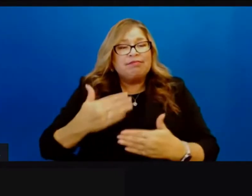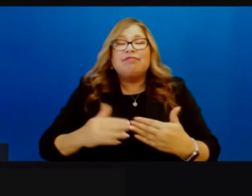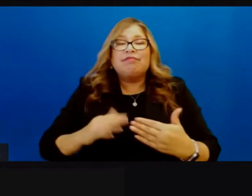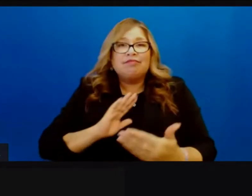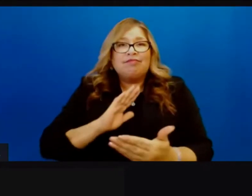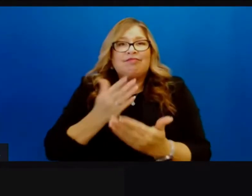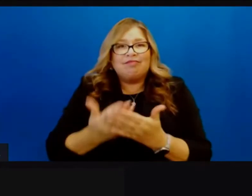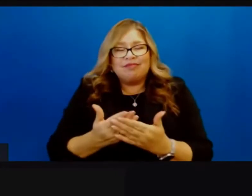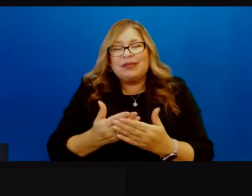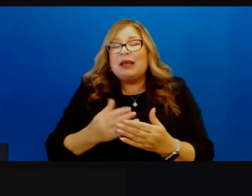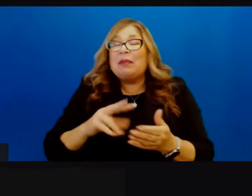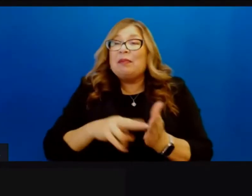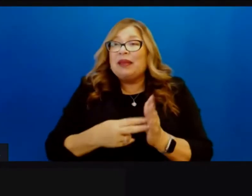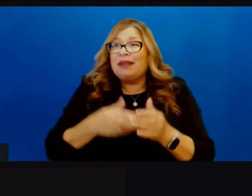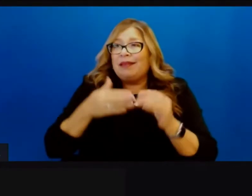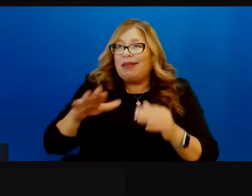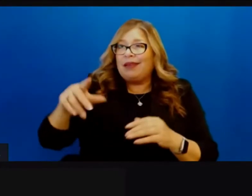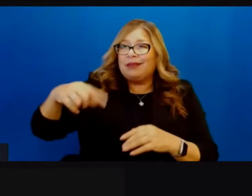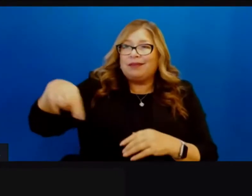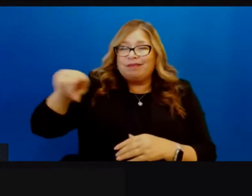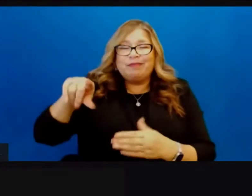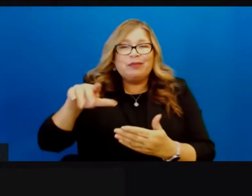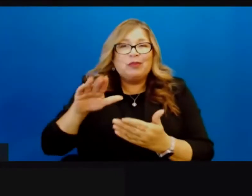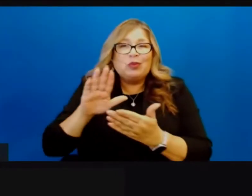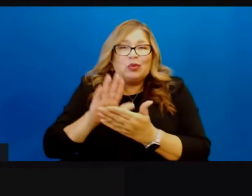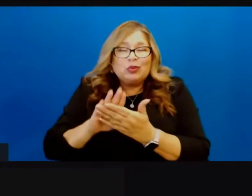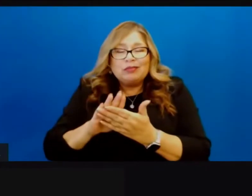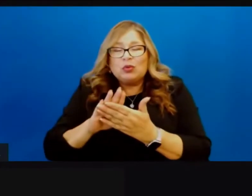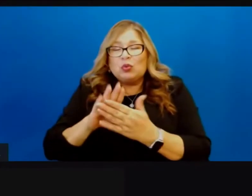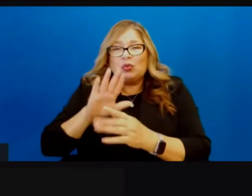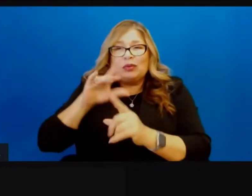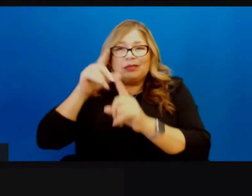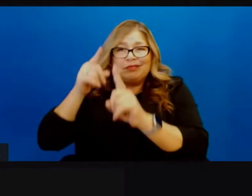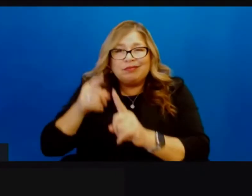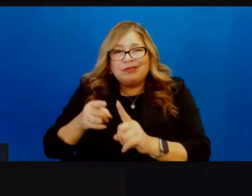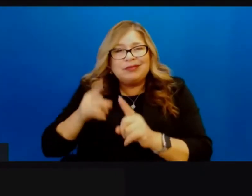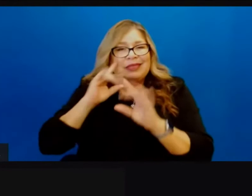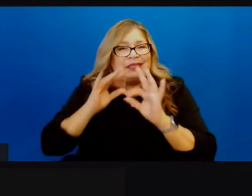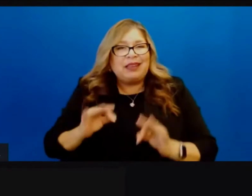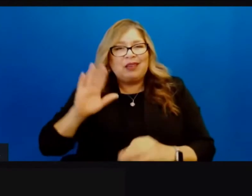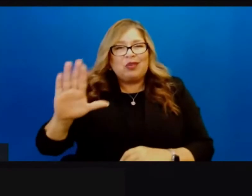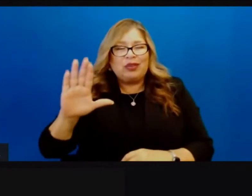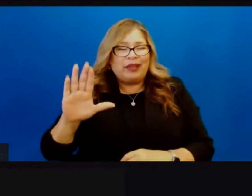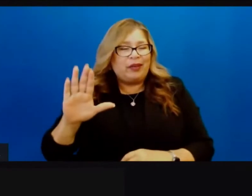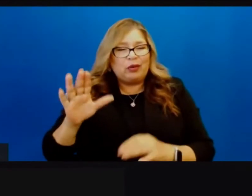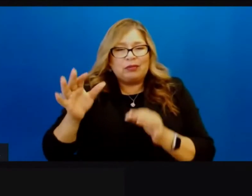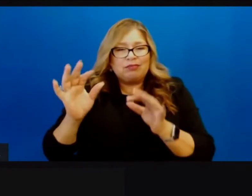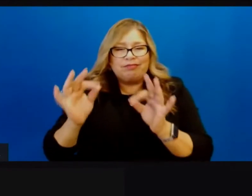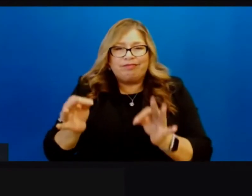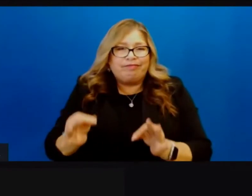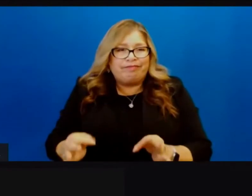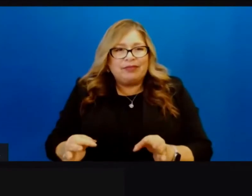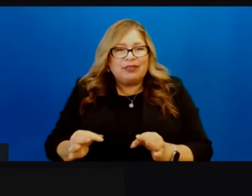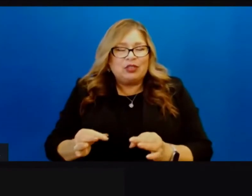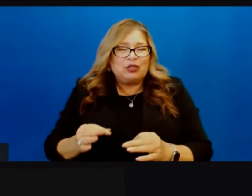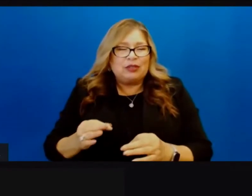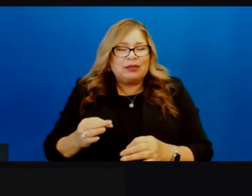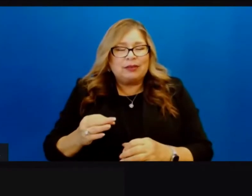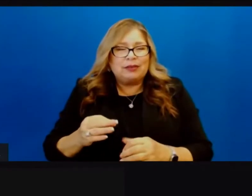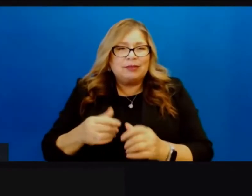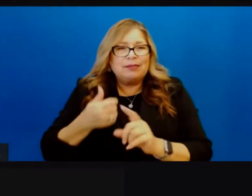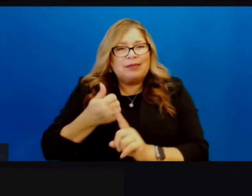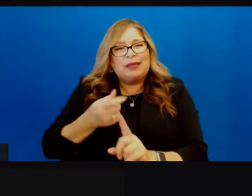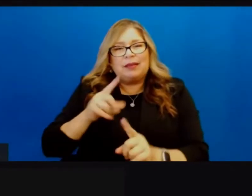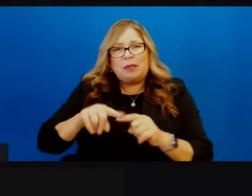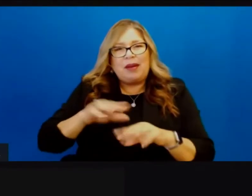really allow some of those local characteristics, factors drive the decision, as I made reference to